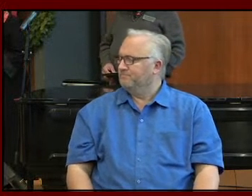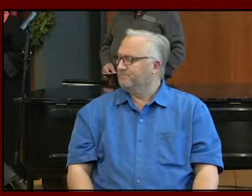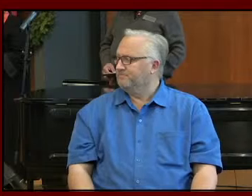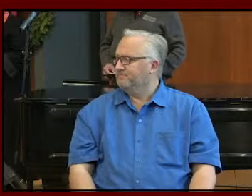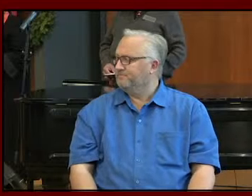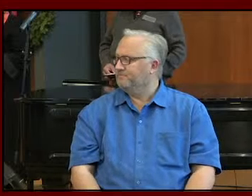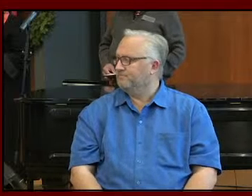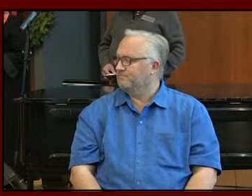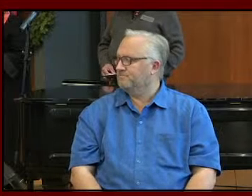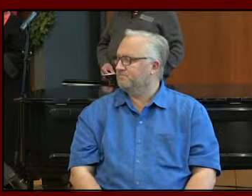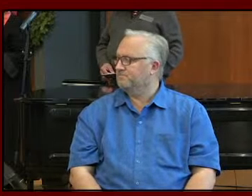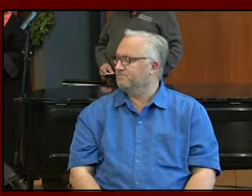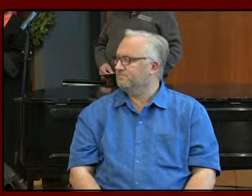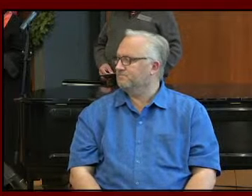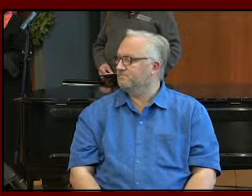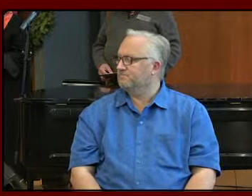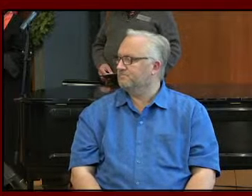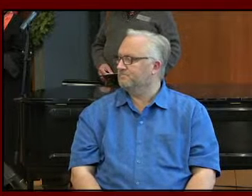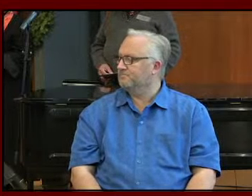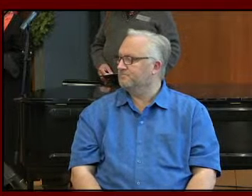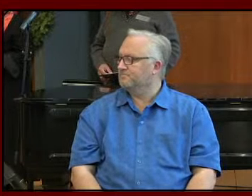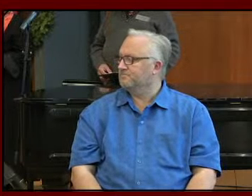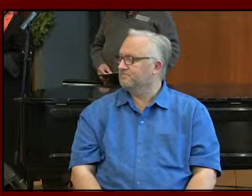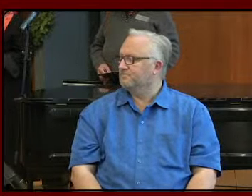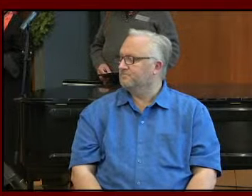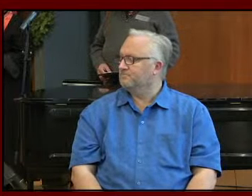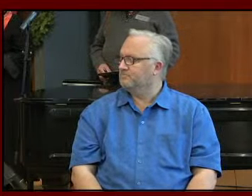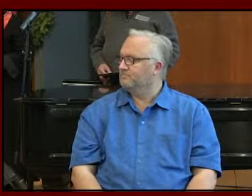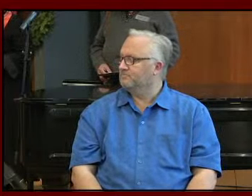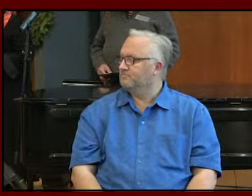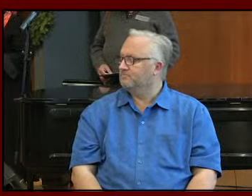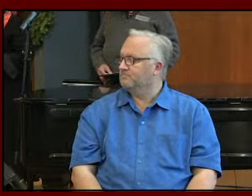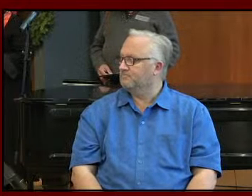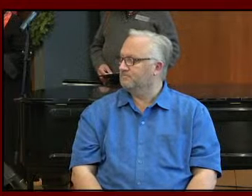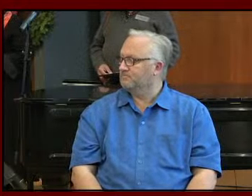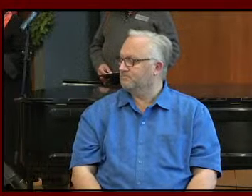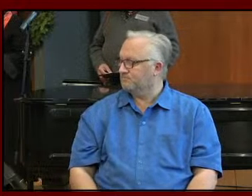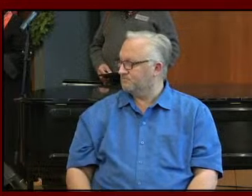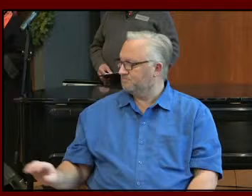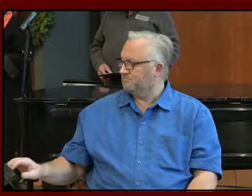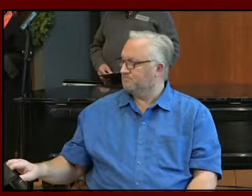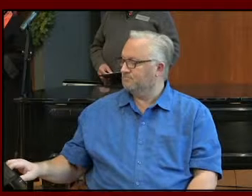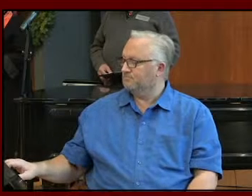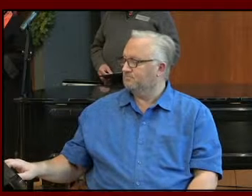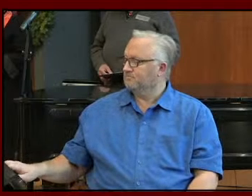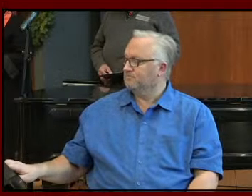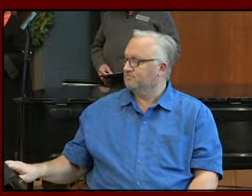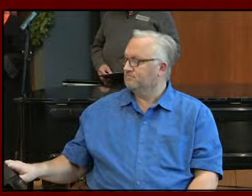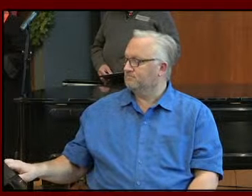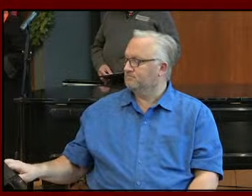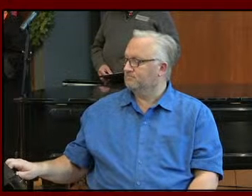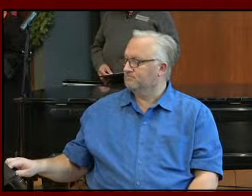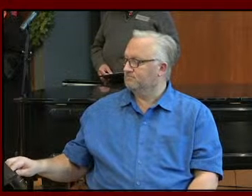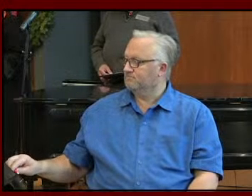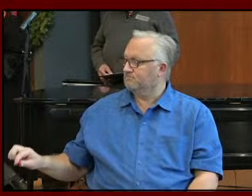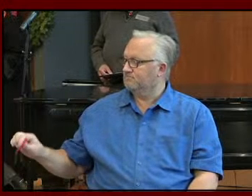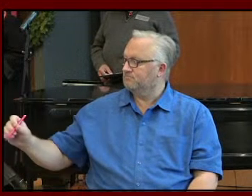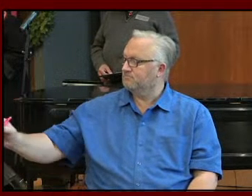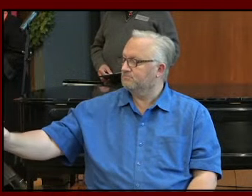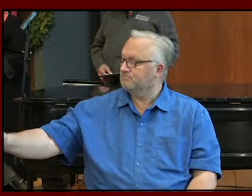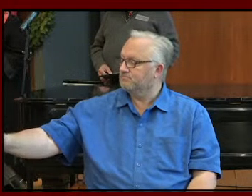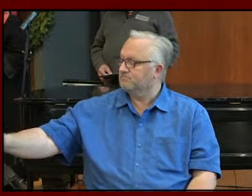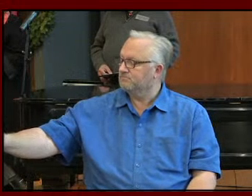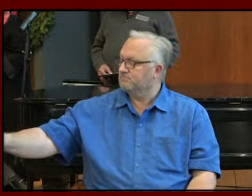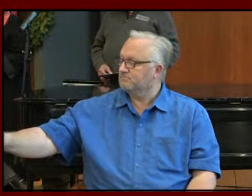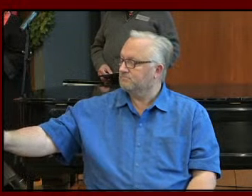su sacramento, y el servicio su oración. Vivir juntos en paz, buscar